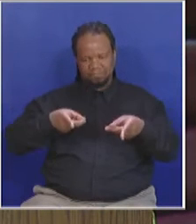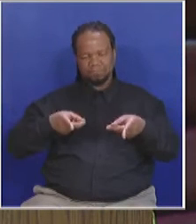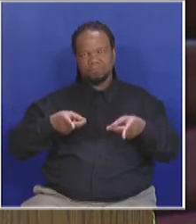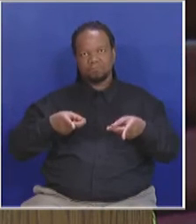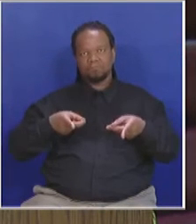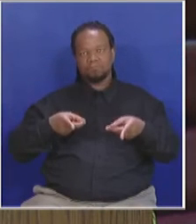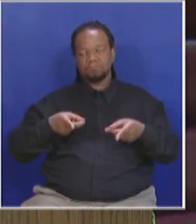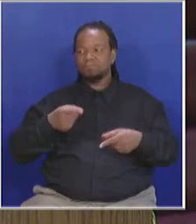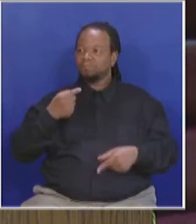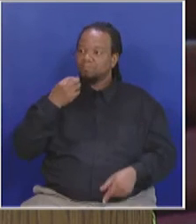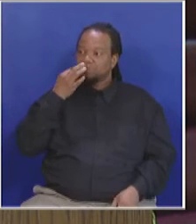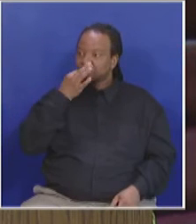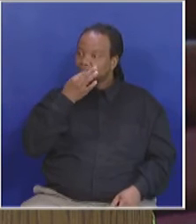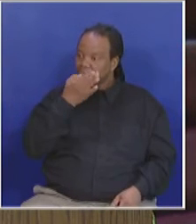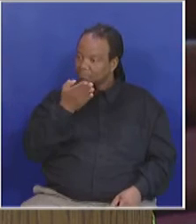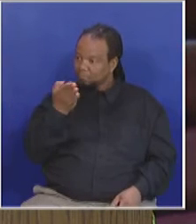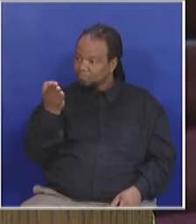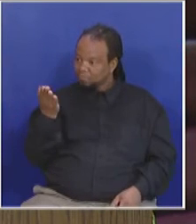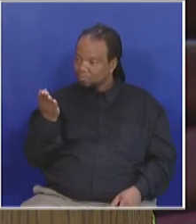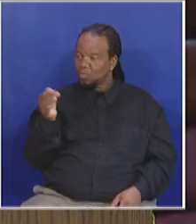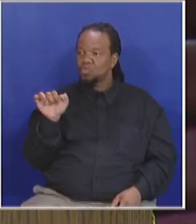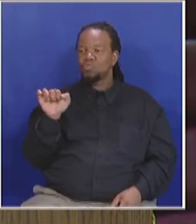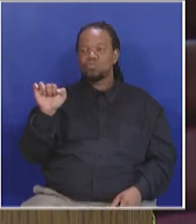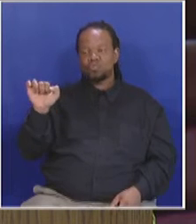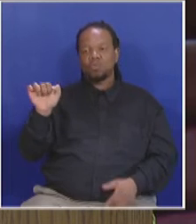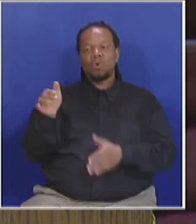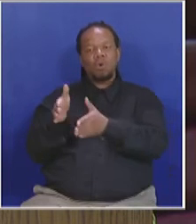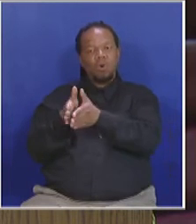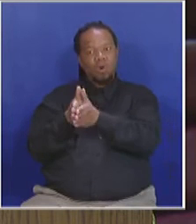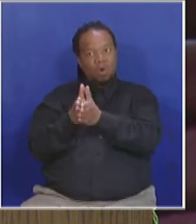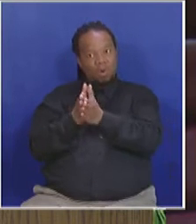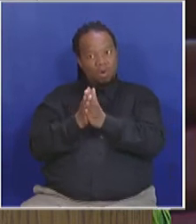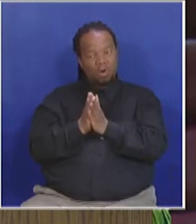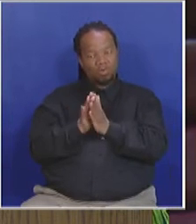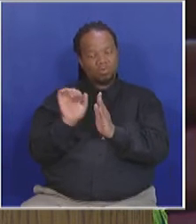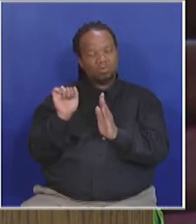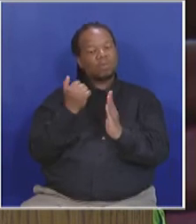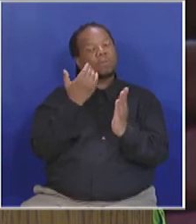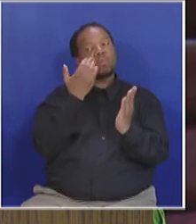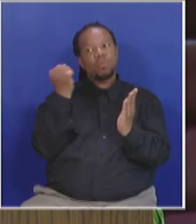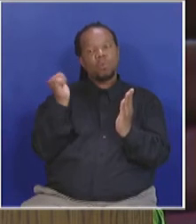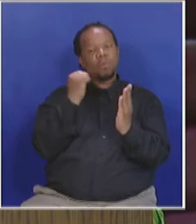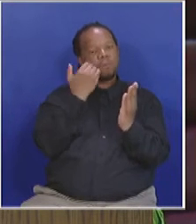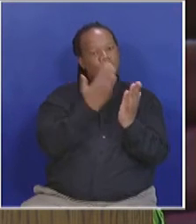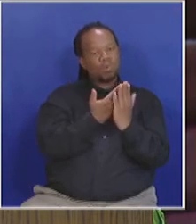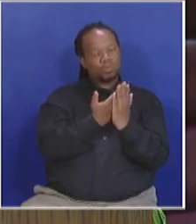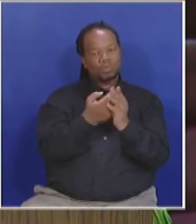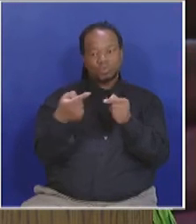and say that you are asking that this motion be tabled, be debated